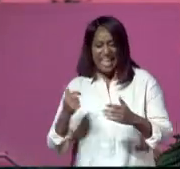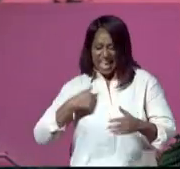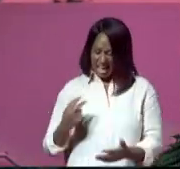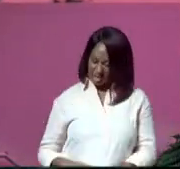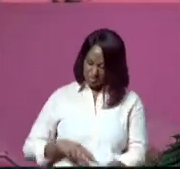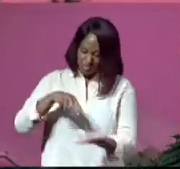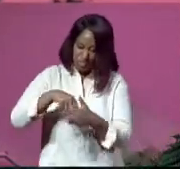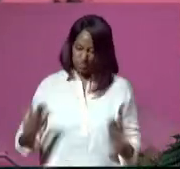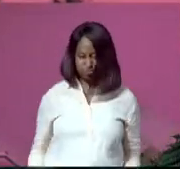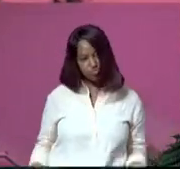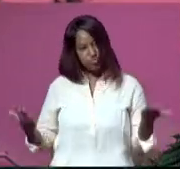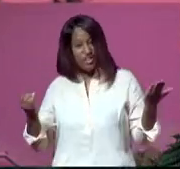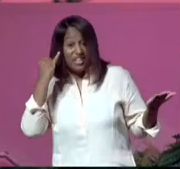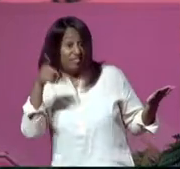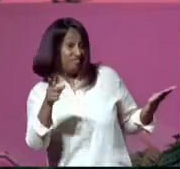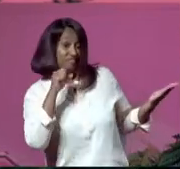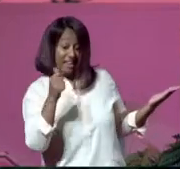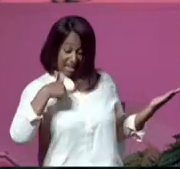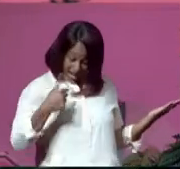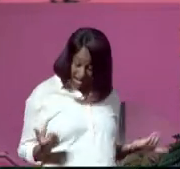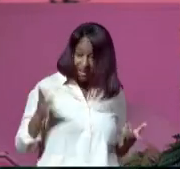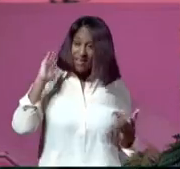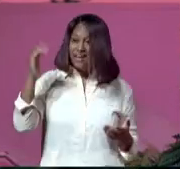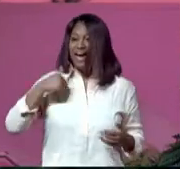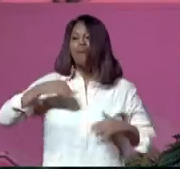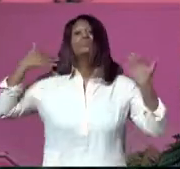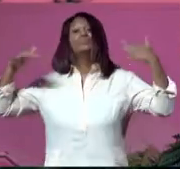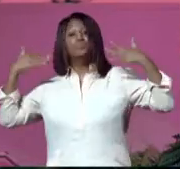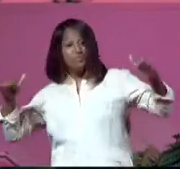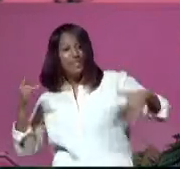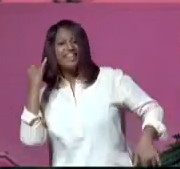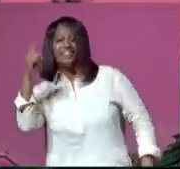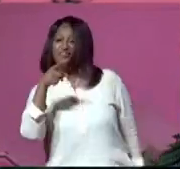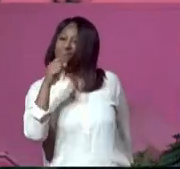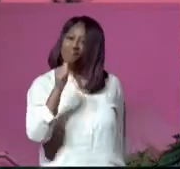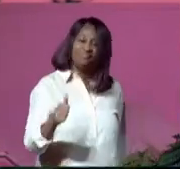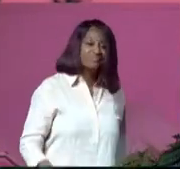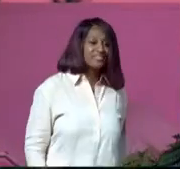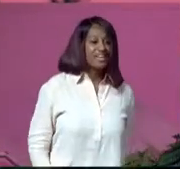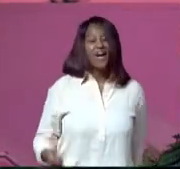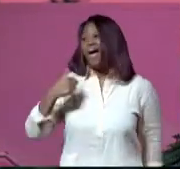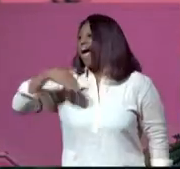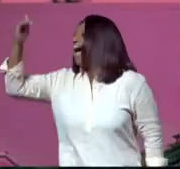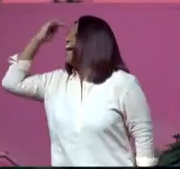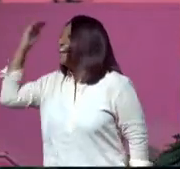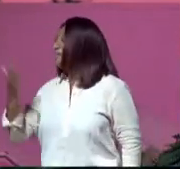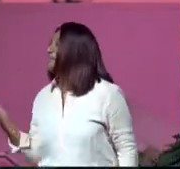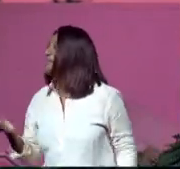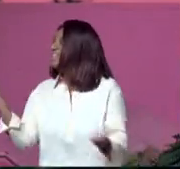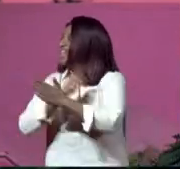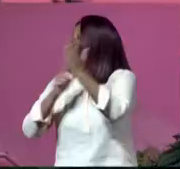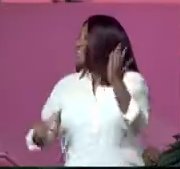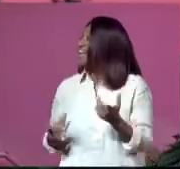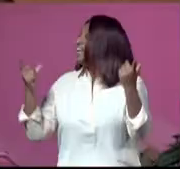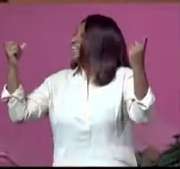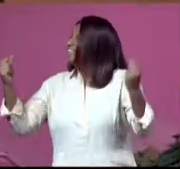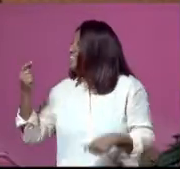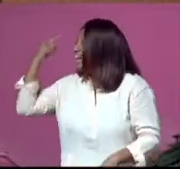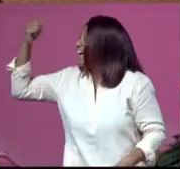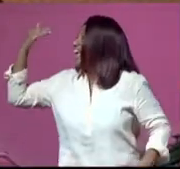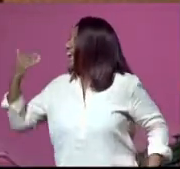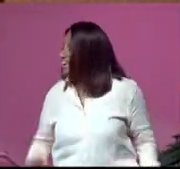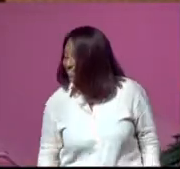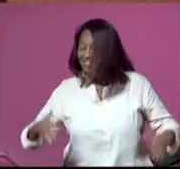stand up and ain't nobody else standing. I holler and ain't nobody else hollering, because I know what the Lord did.